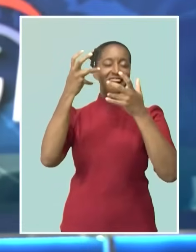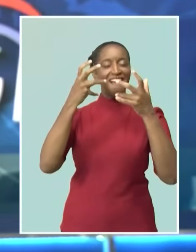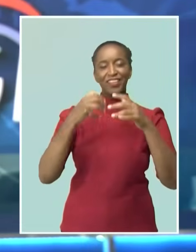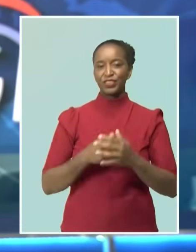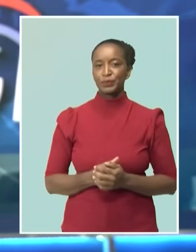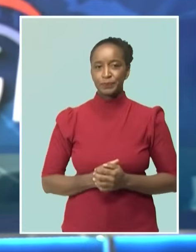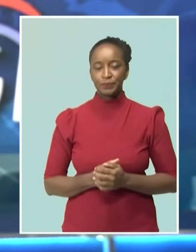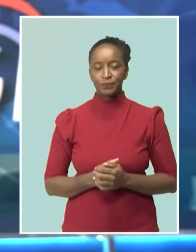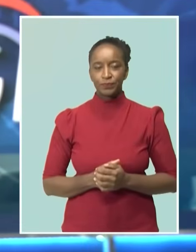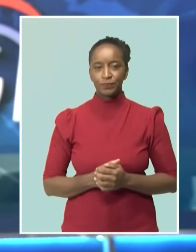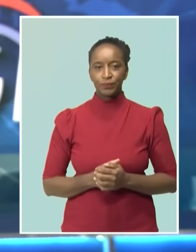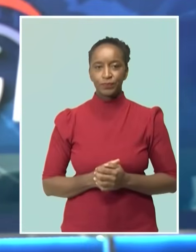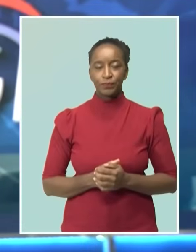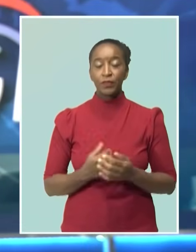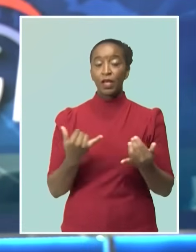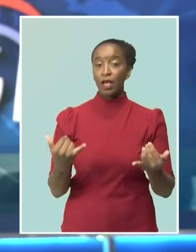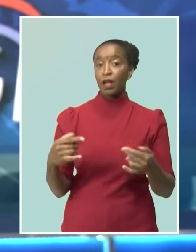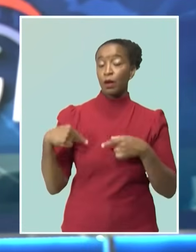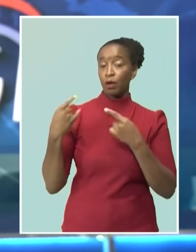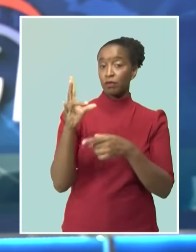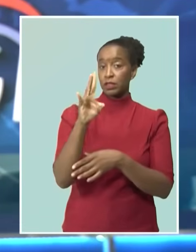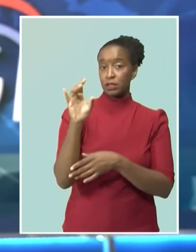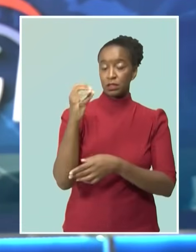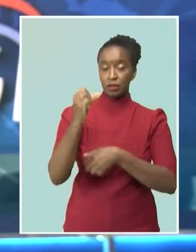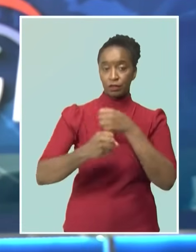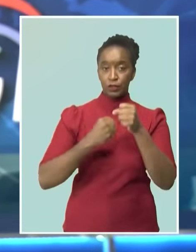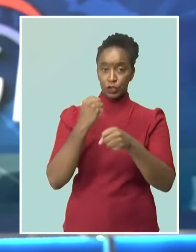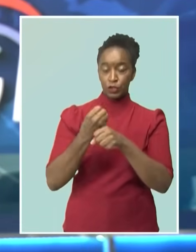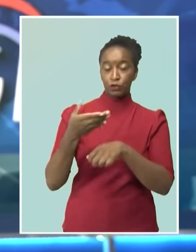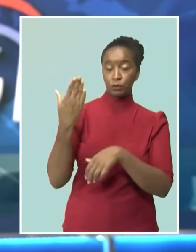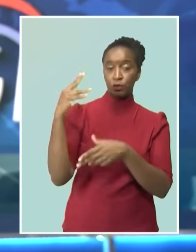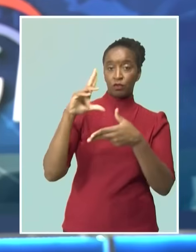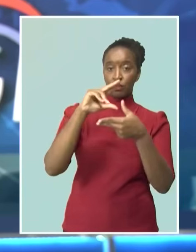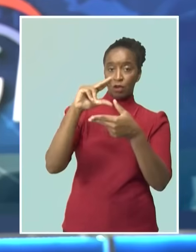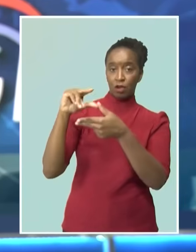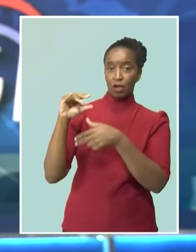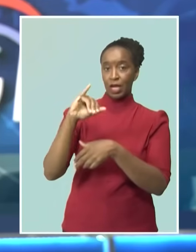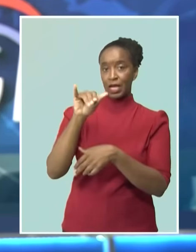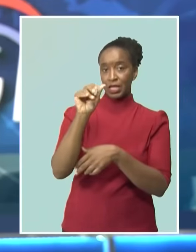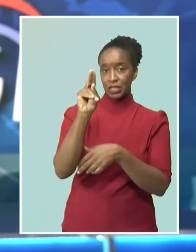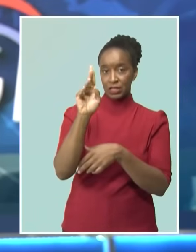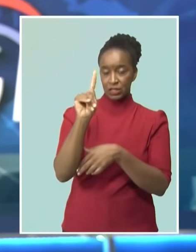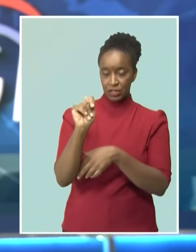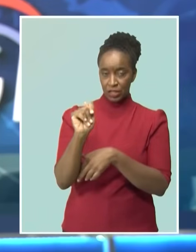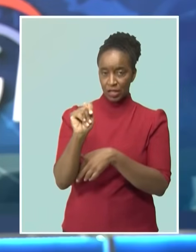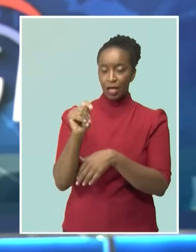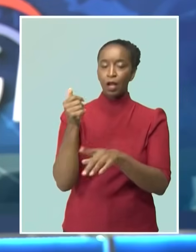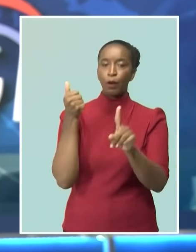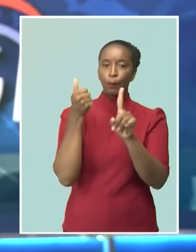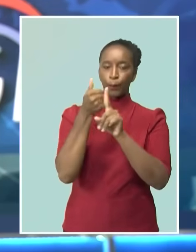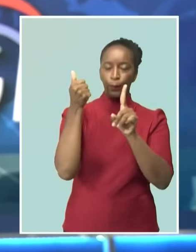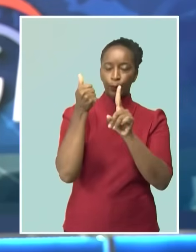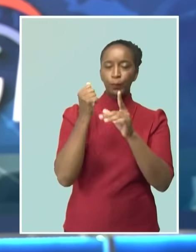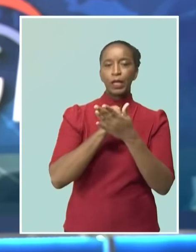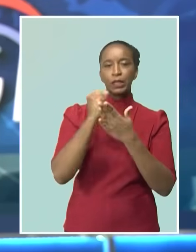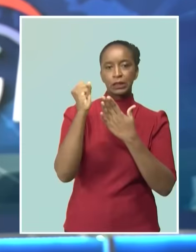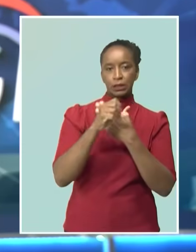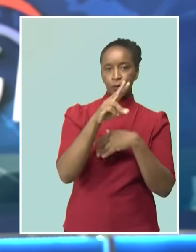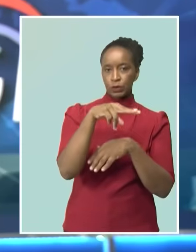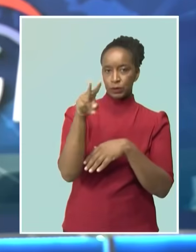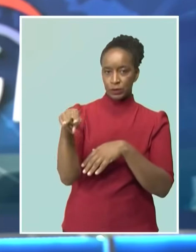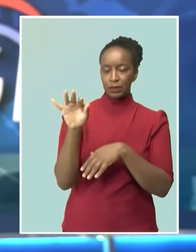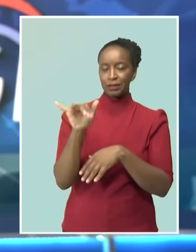Well, today marks 70 years since Hurricane Janet struck Barbados on September 22nd, 1955, as a Category